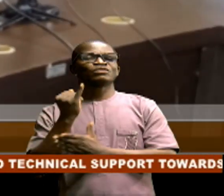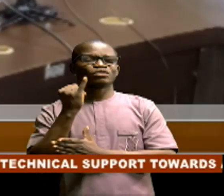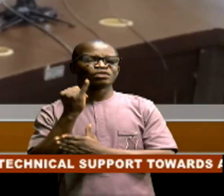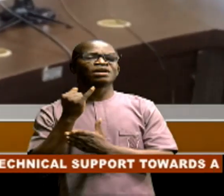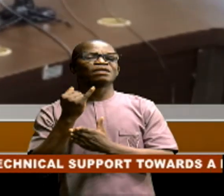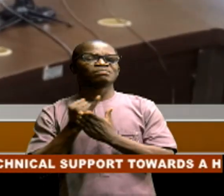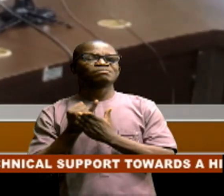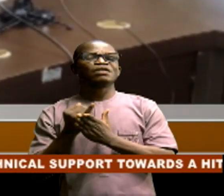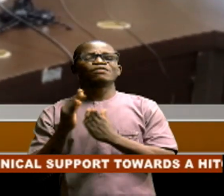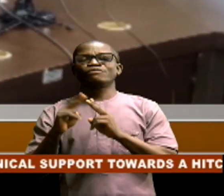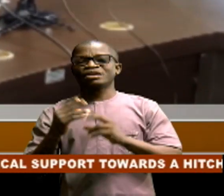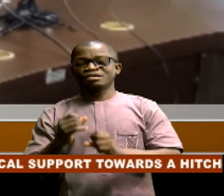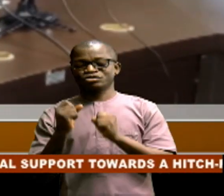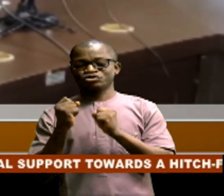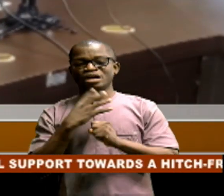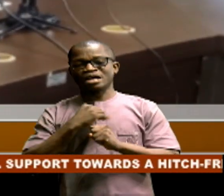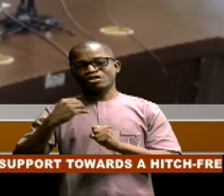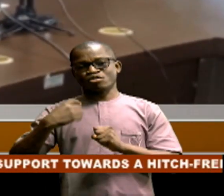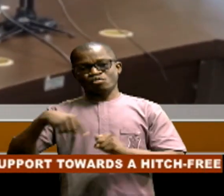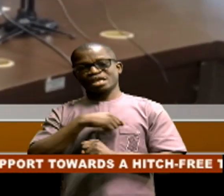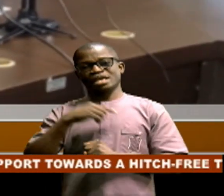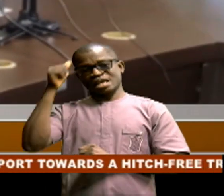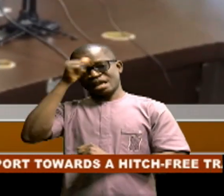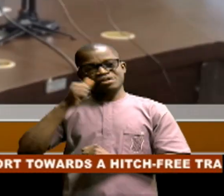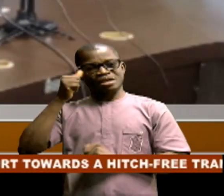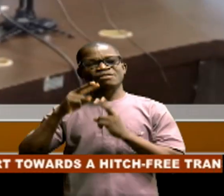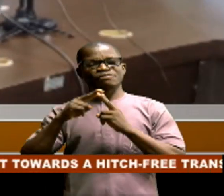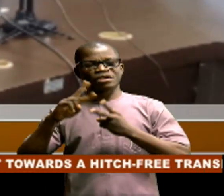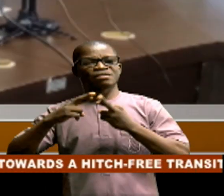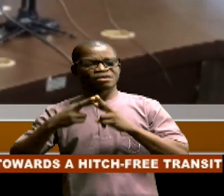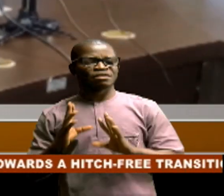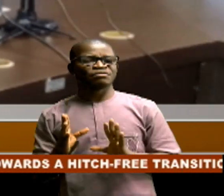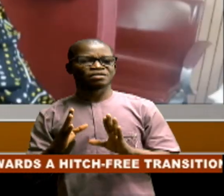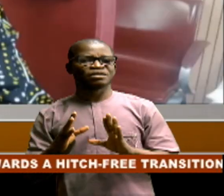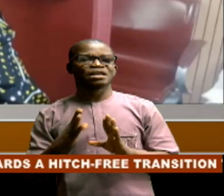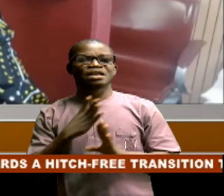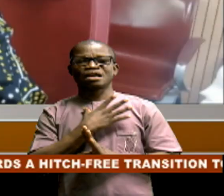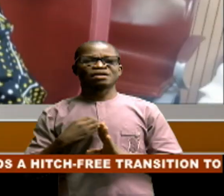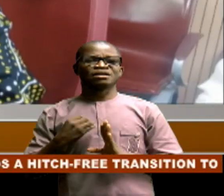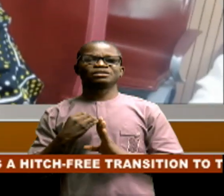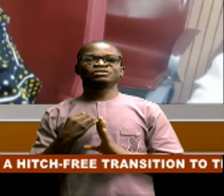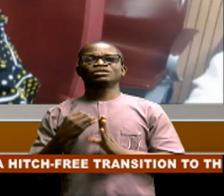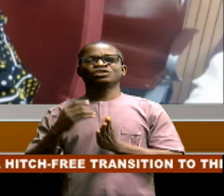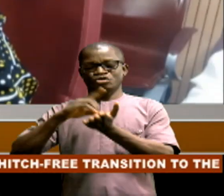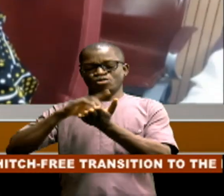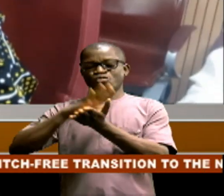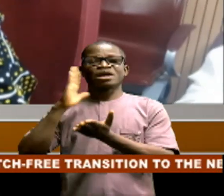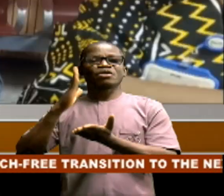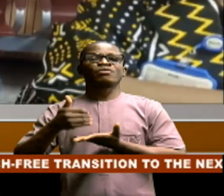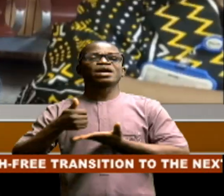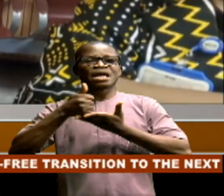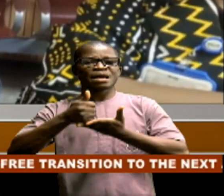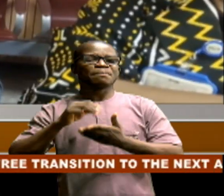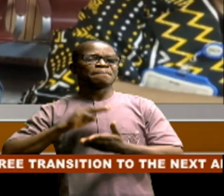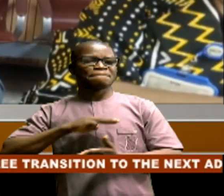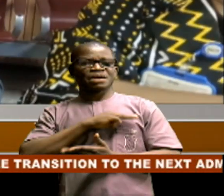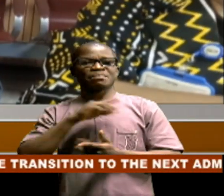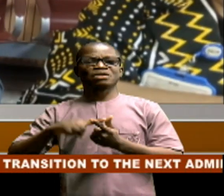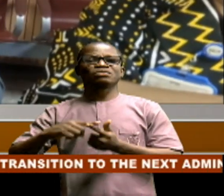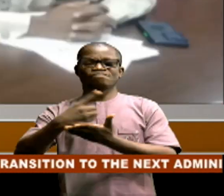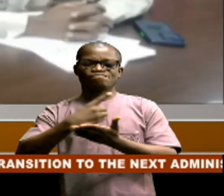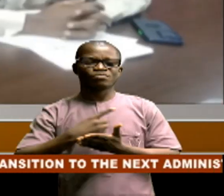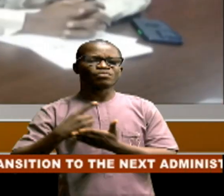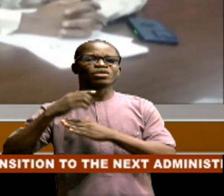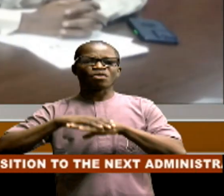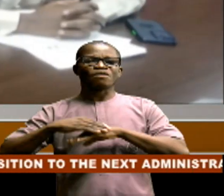very strong, and for us in Africa still very relevant for The document will also enable members to engage on